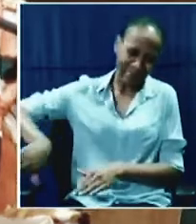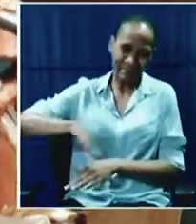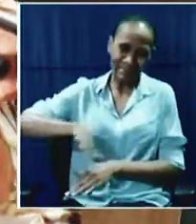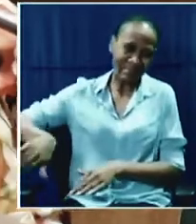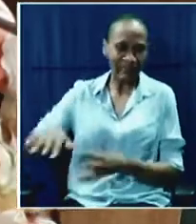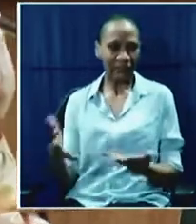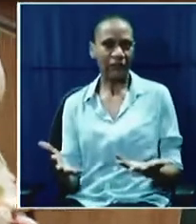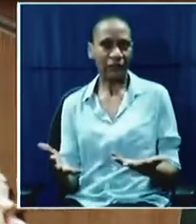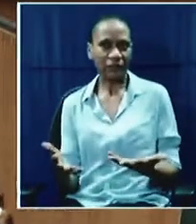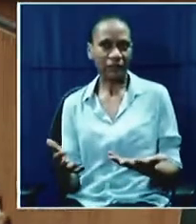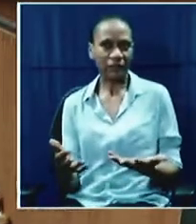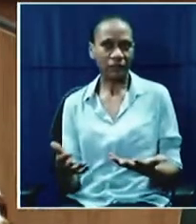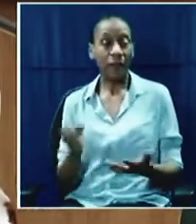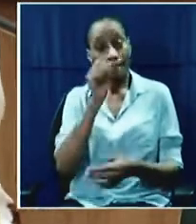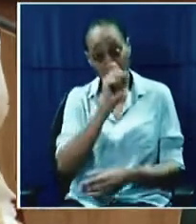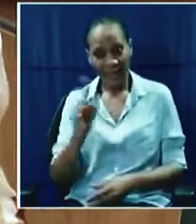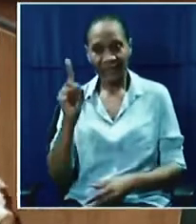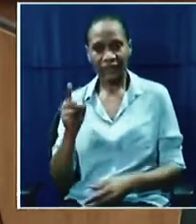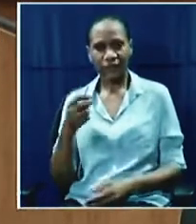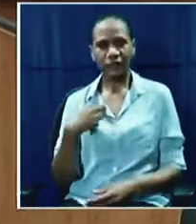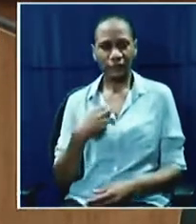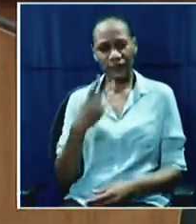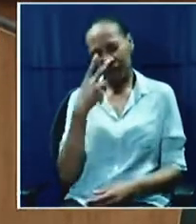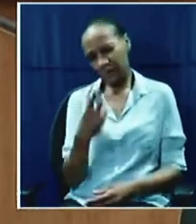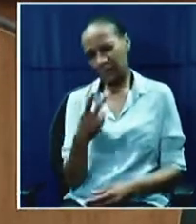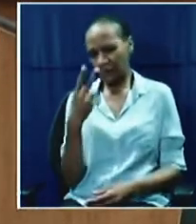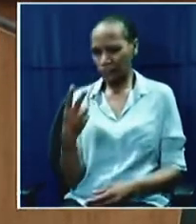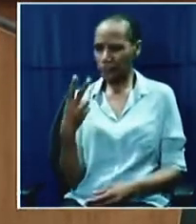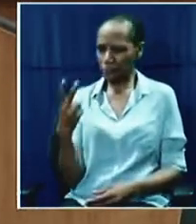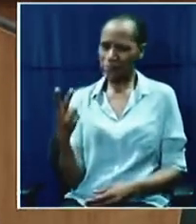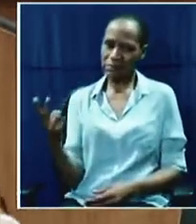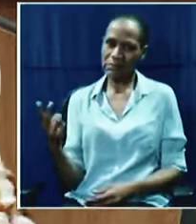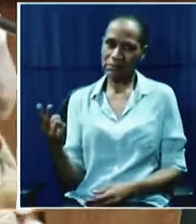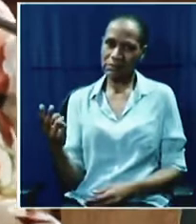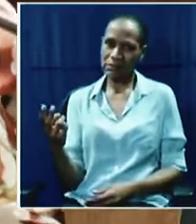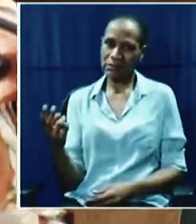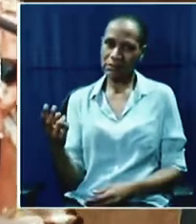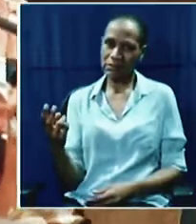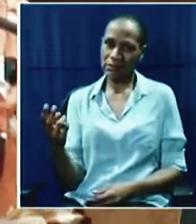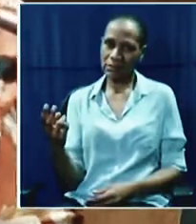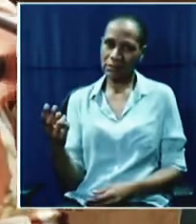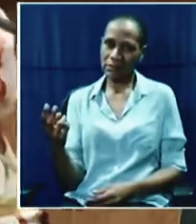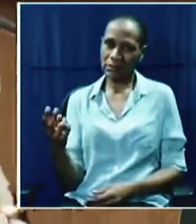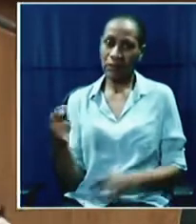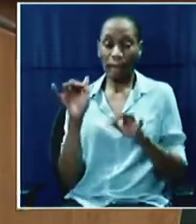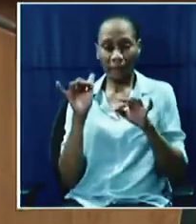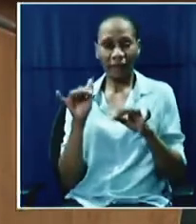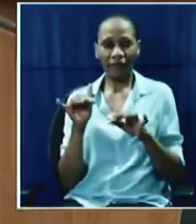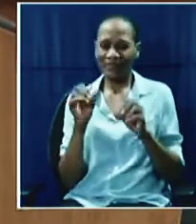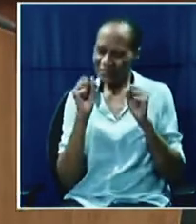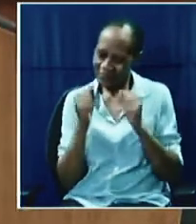economic system, but seeing obscene opulence across them, but surrounded by conditions of